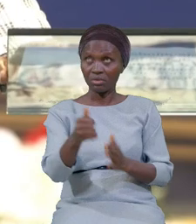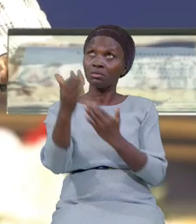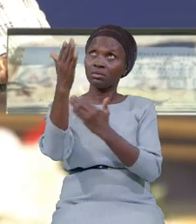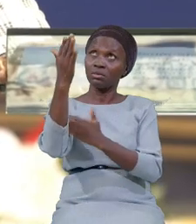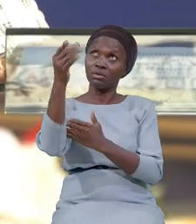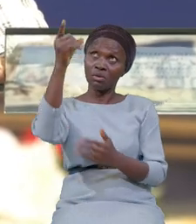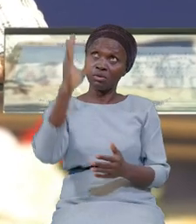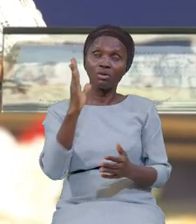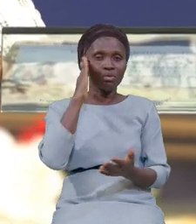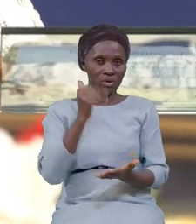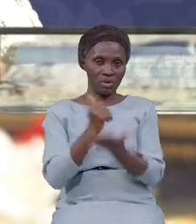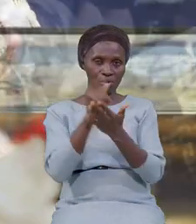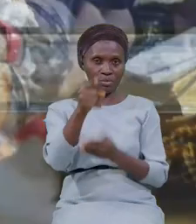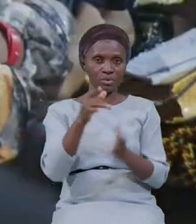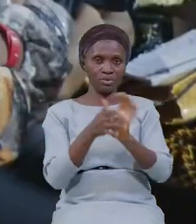I lost a good amen.